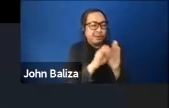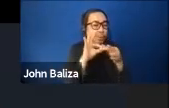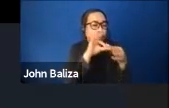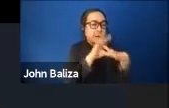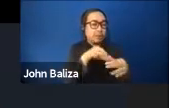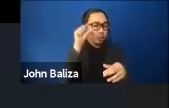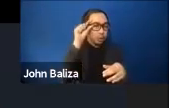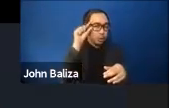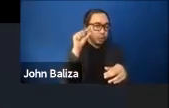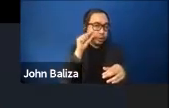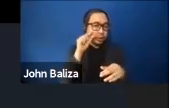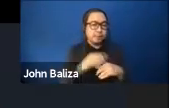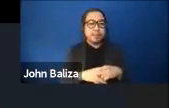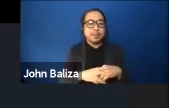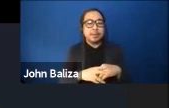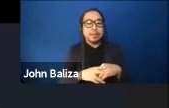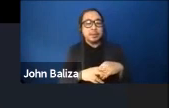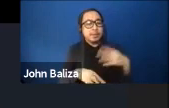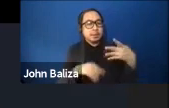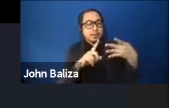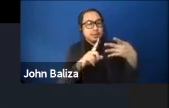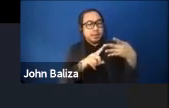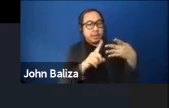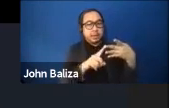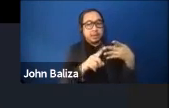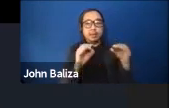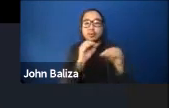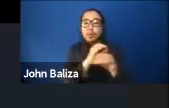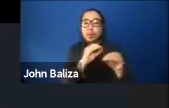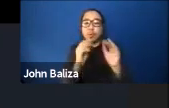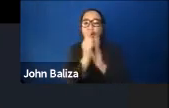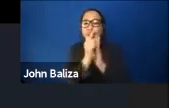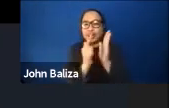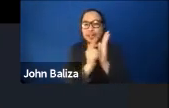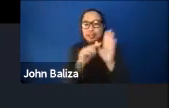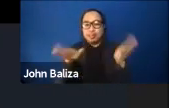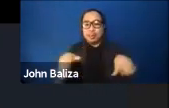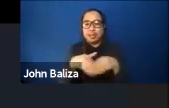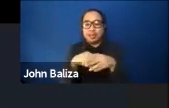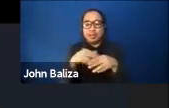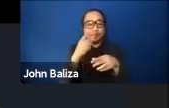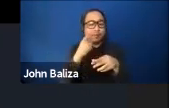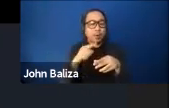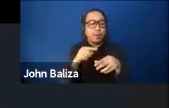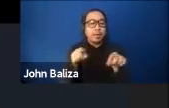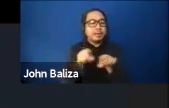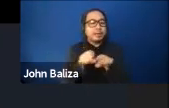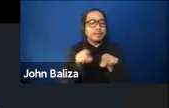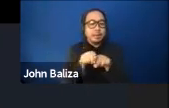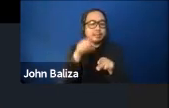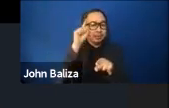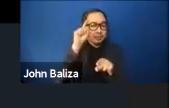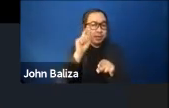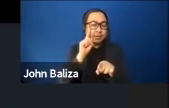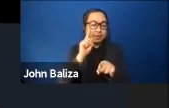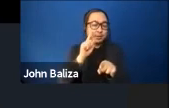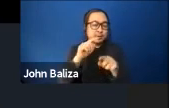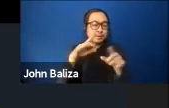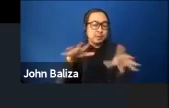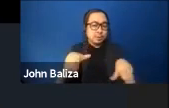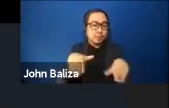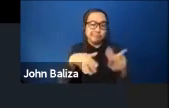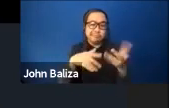Second, there's no legal marriage for same-sex couple. Third, we don't have